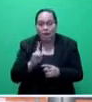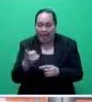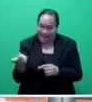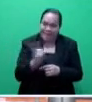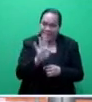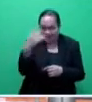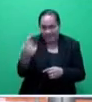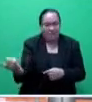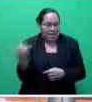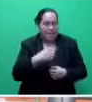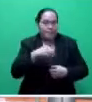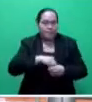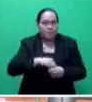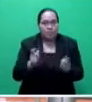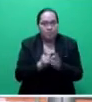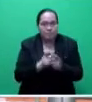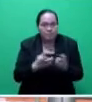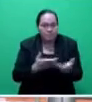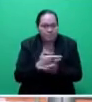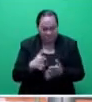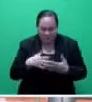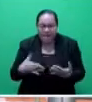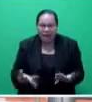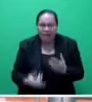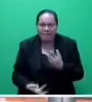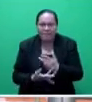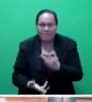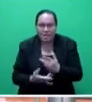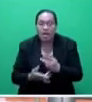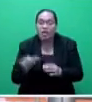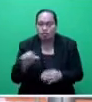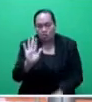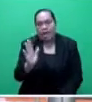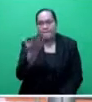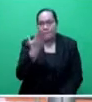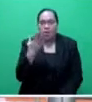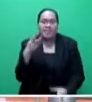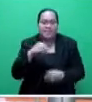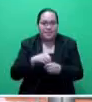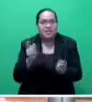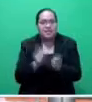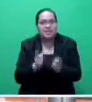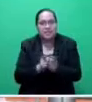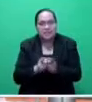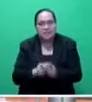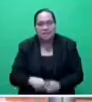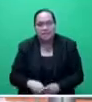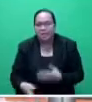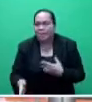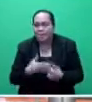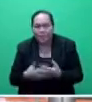meetings themselves, or at least, whether now with the digital age, appear in the meetings themselves, whether it's